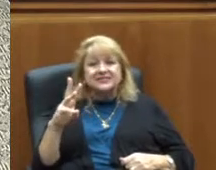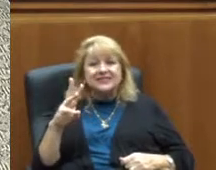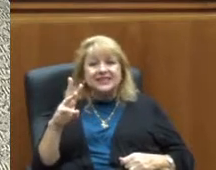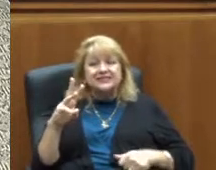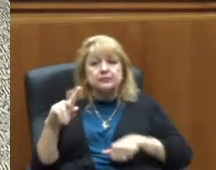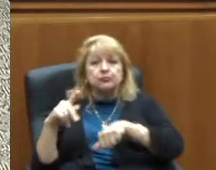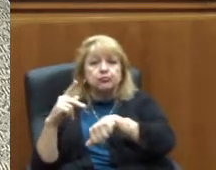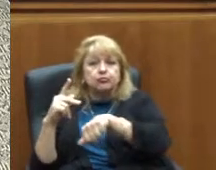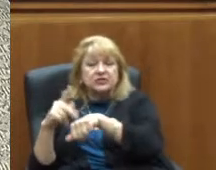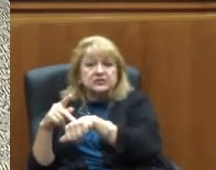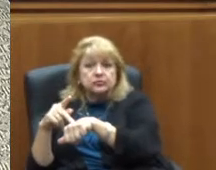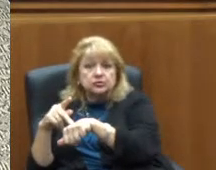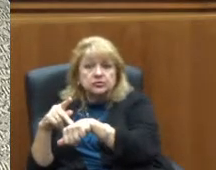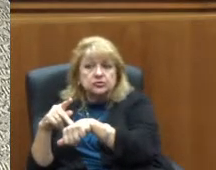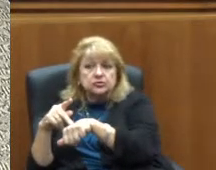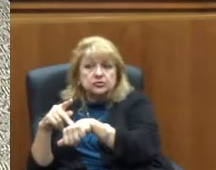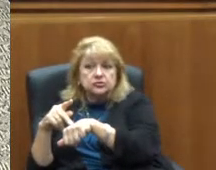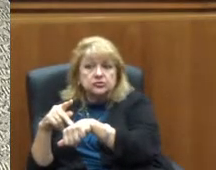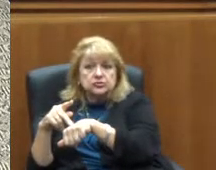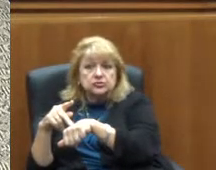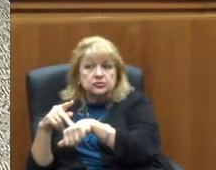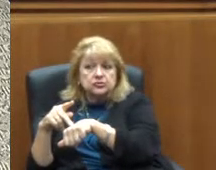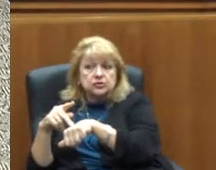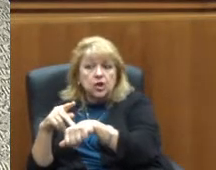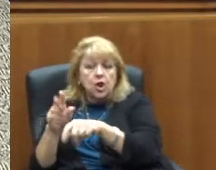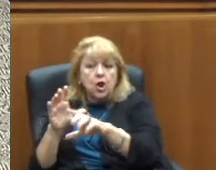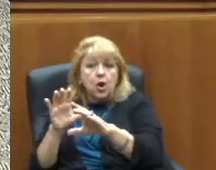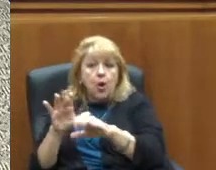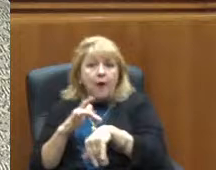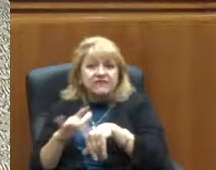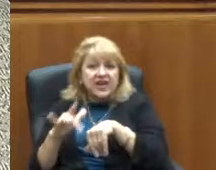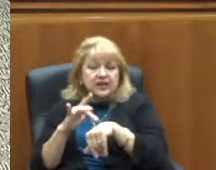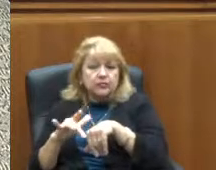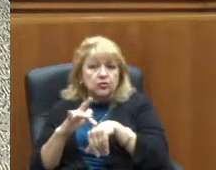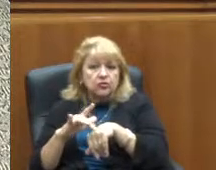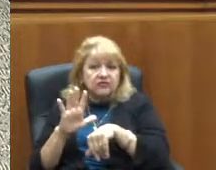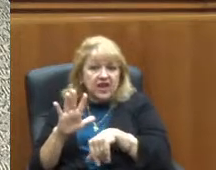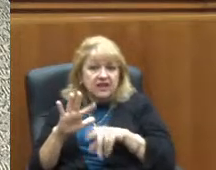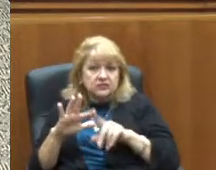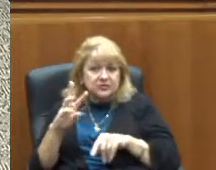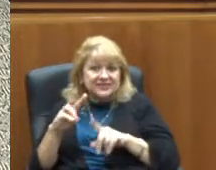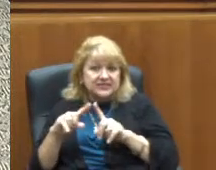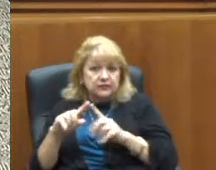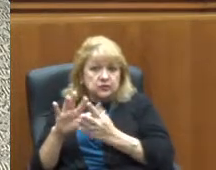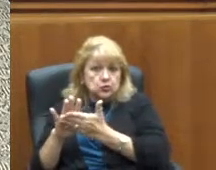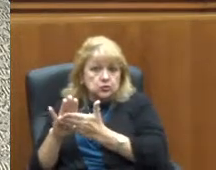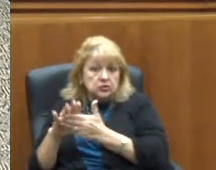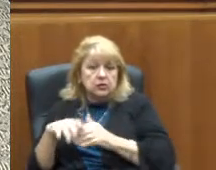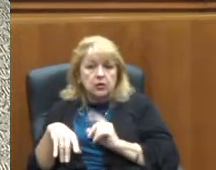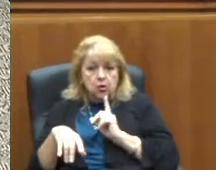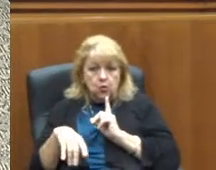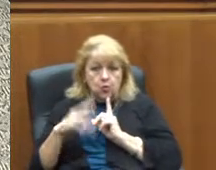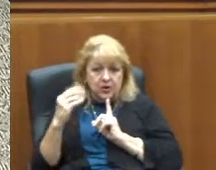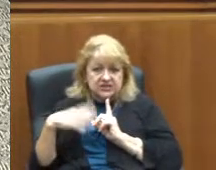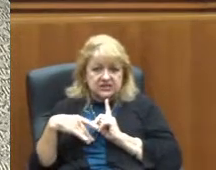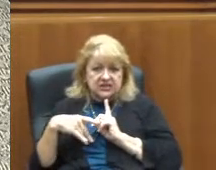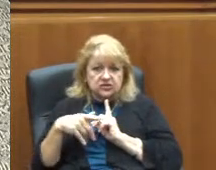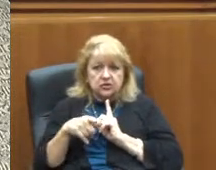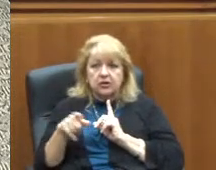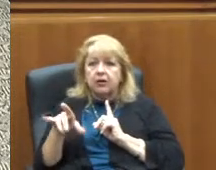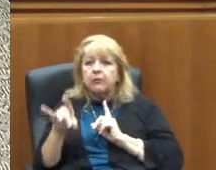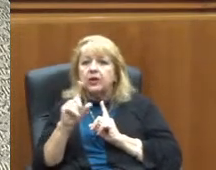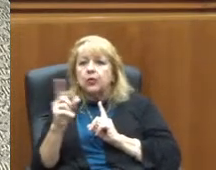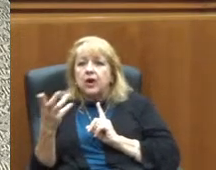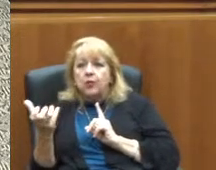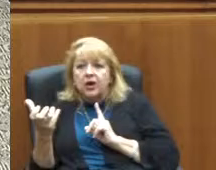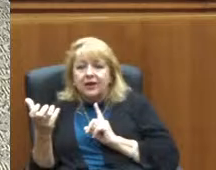trying for that 1 teacher. So it's very important that we offer those stipends of $2,500 teacher of core